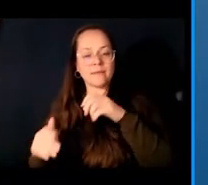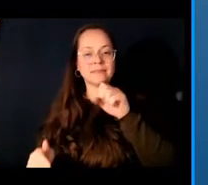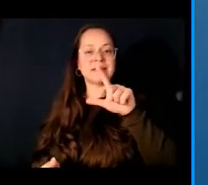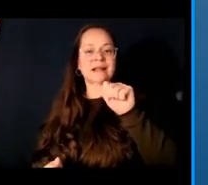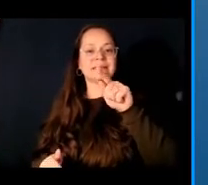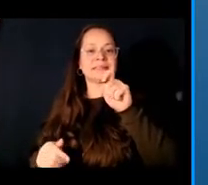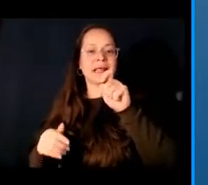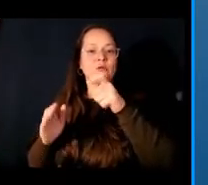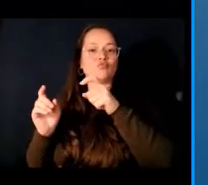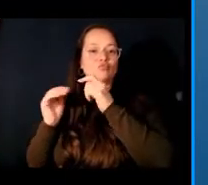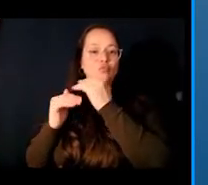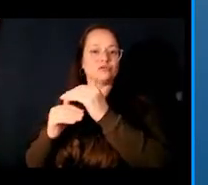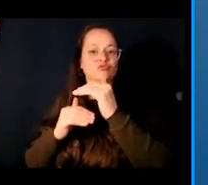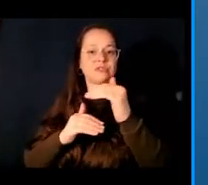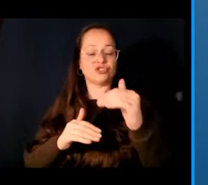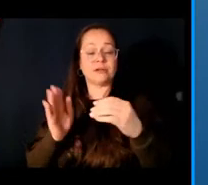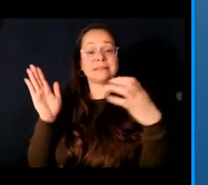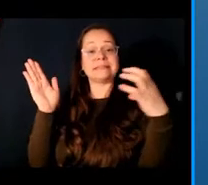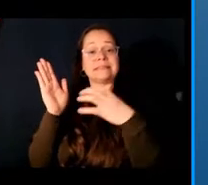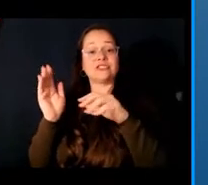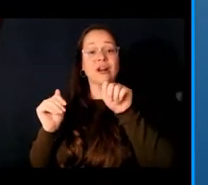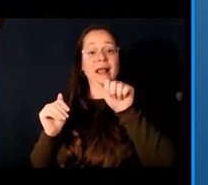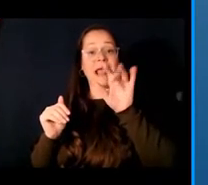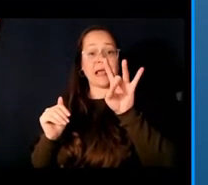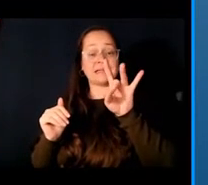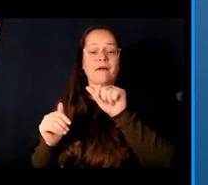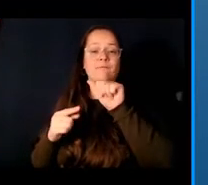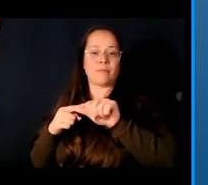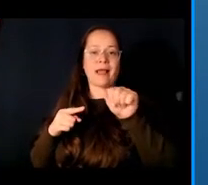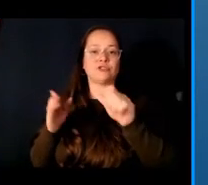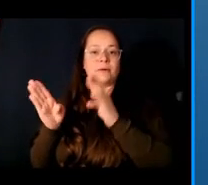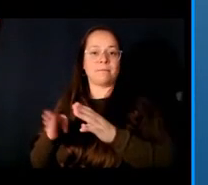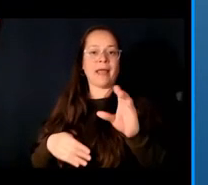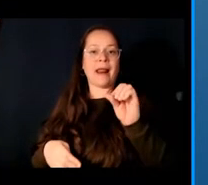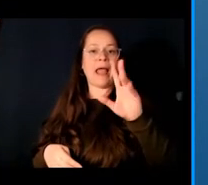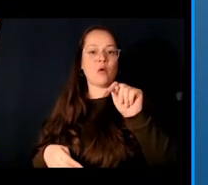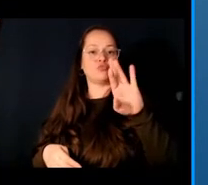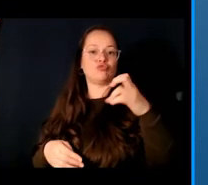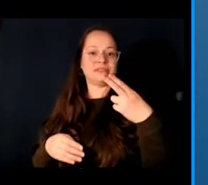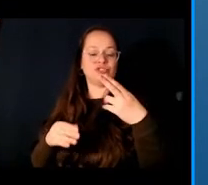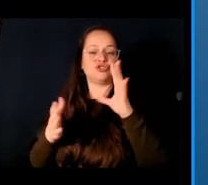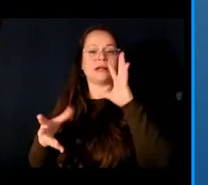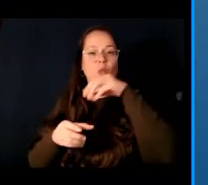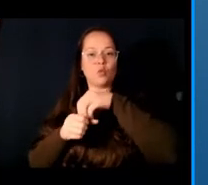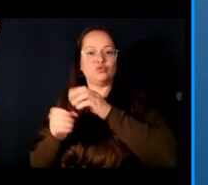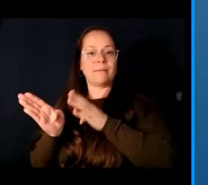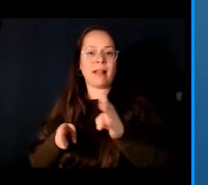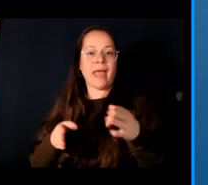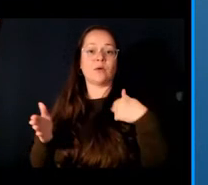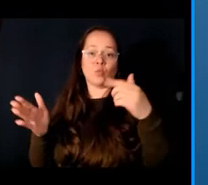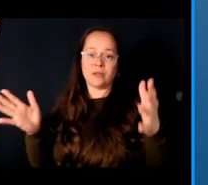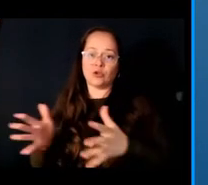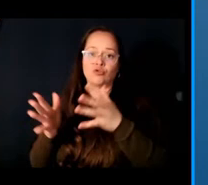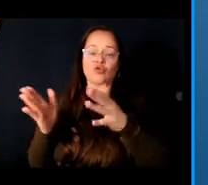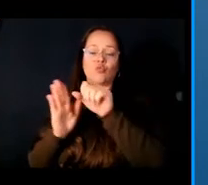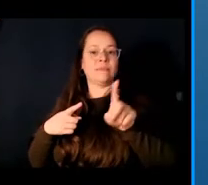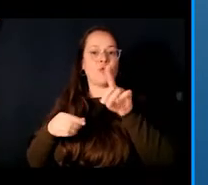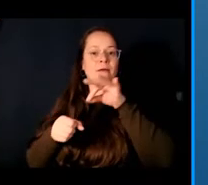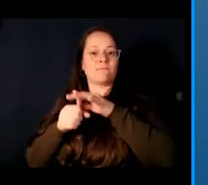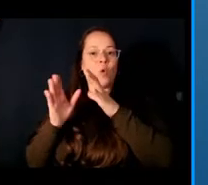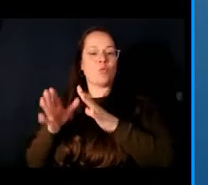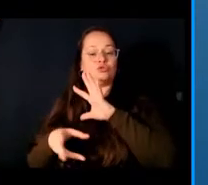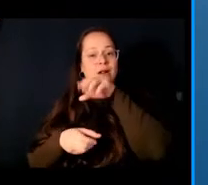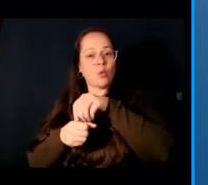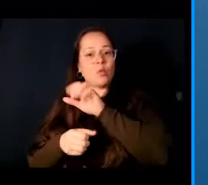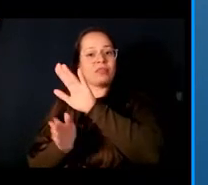Section 8 is the affirmative action plan and Outreach and inclusion plan we encourage State parties to be creative